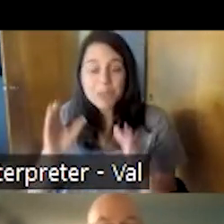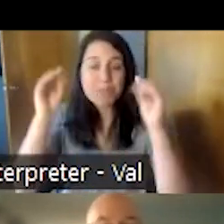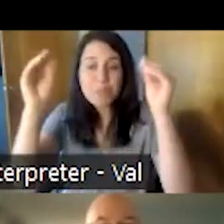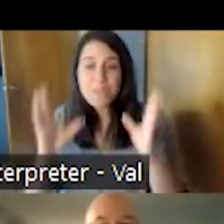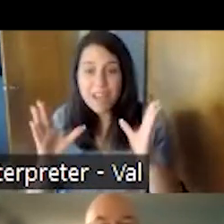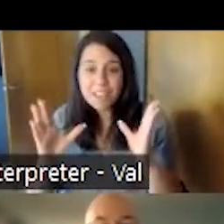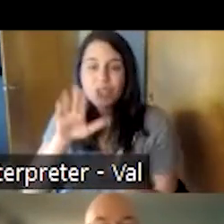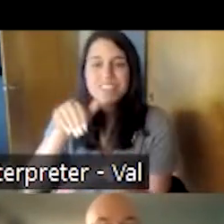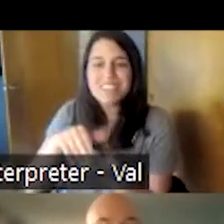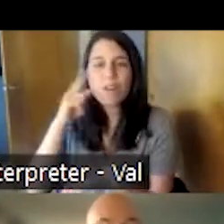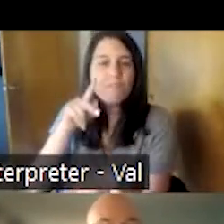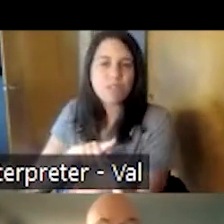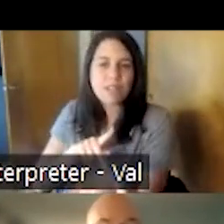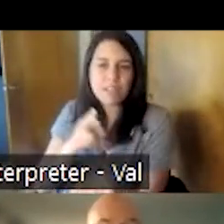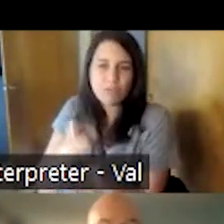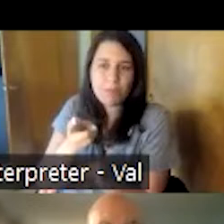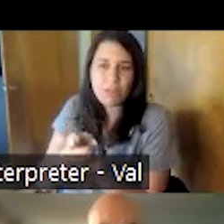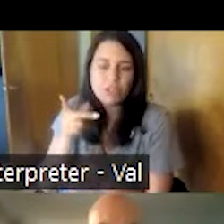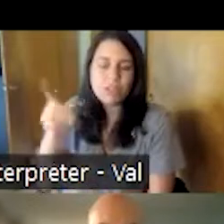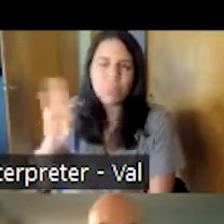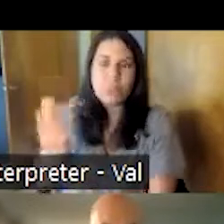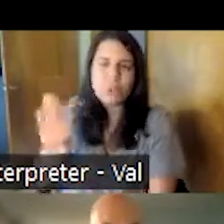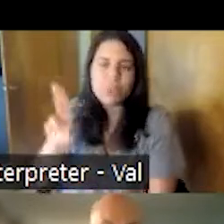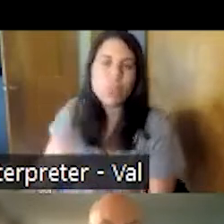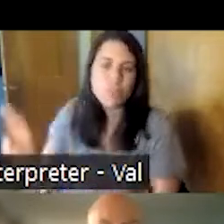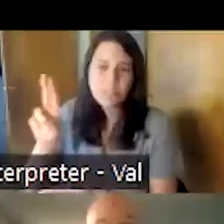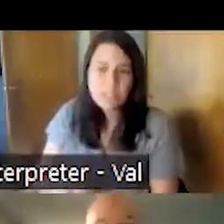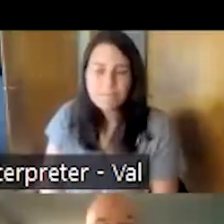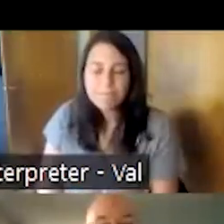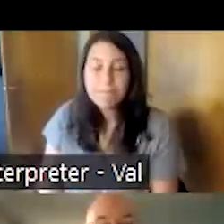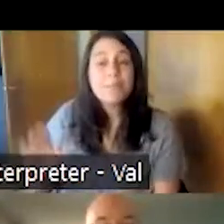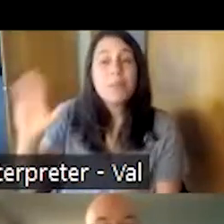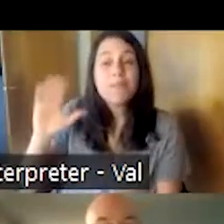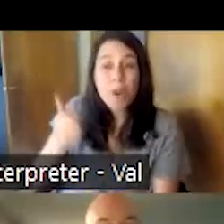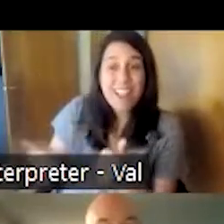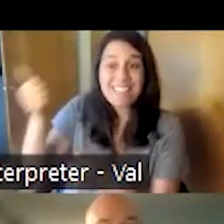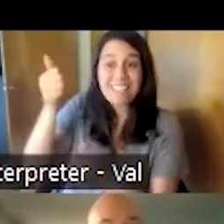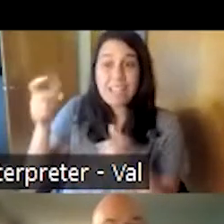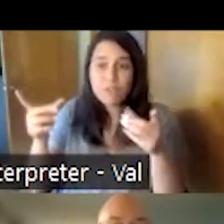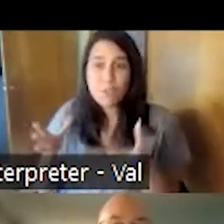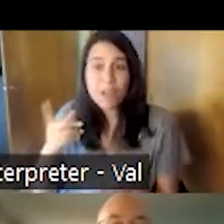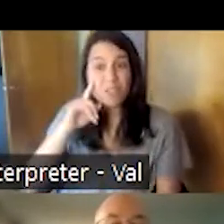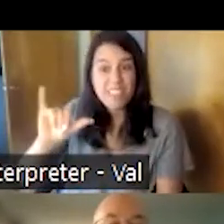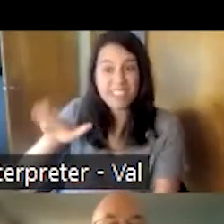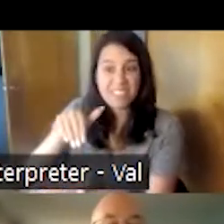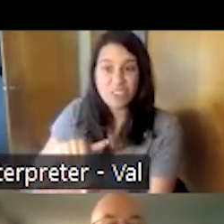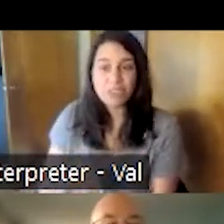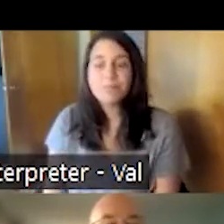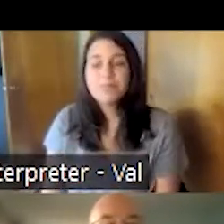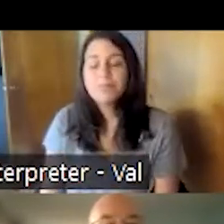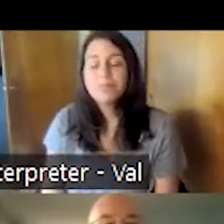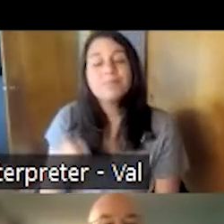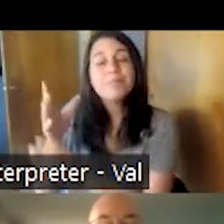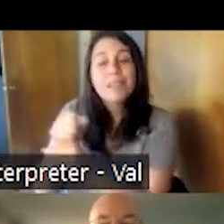for Psychiatric Rehabilitation at Boston University. He's also the former executive director of that center. Kim received